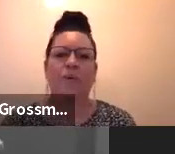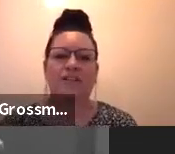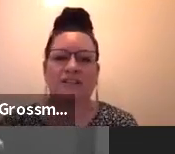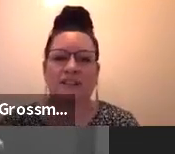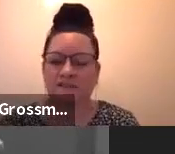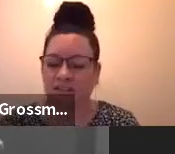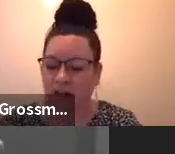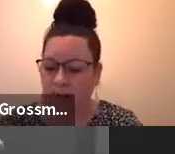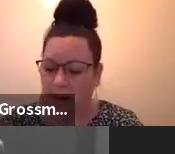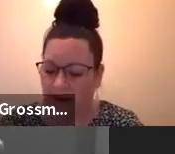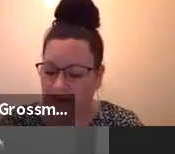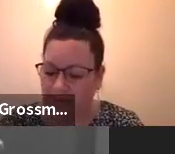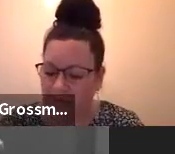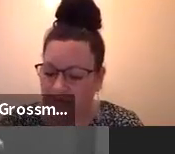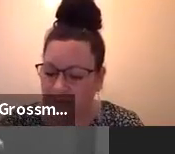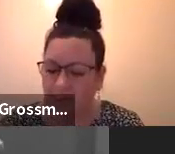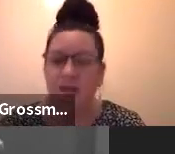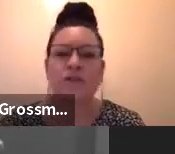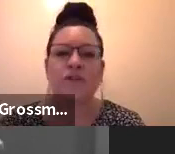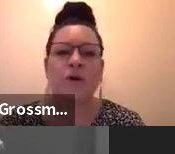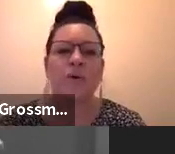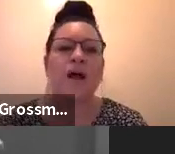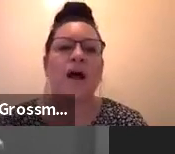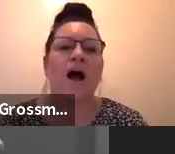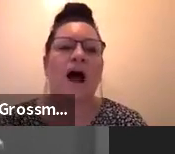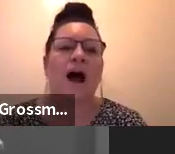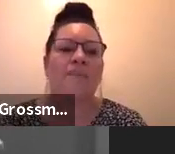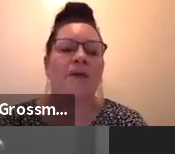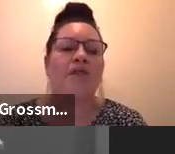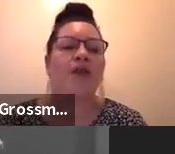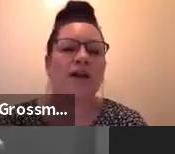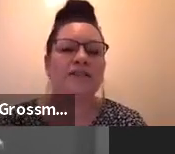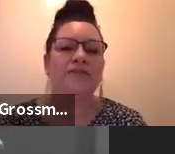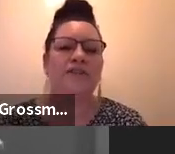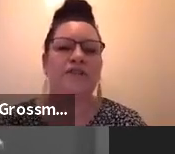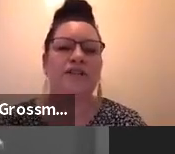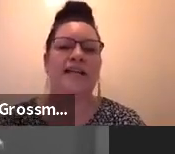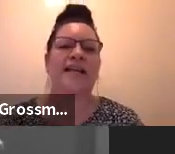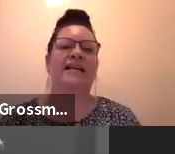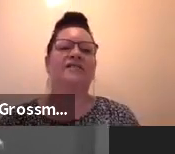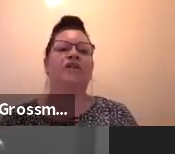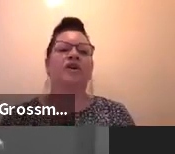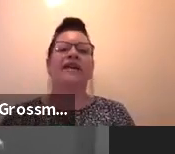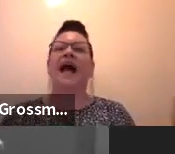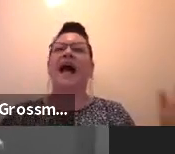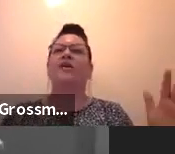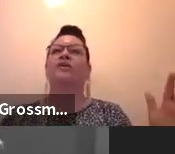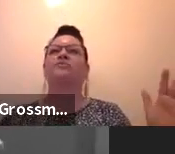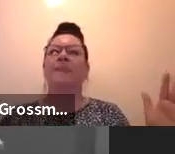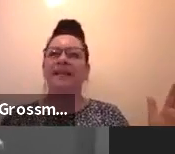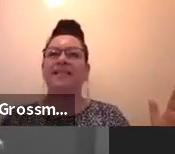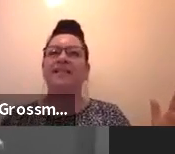then we'll watch a little video about it. So thought diffusion is learning how to